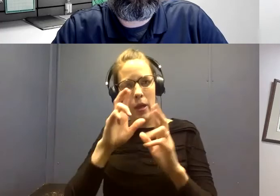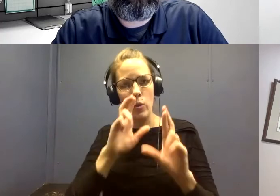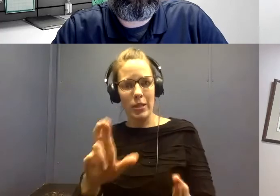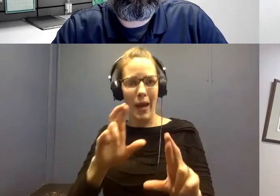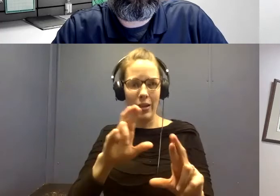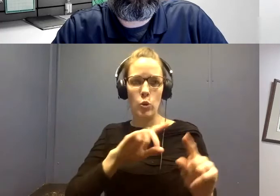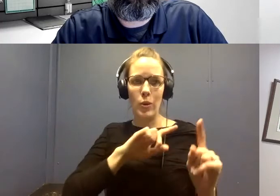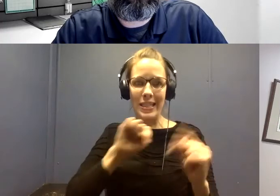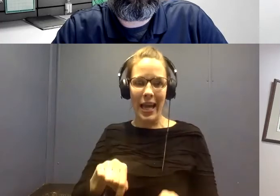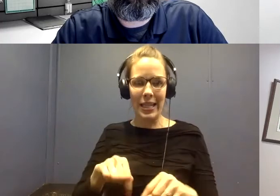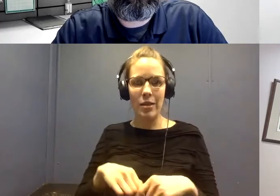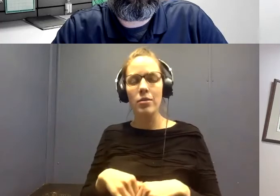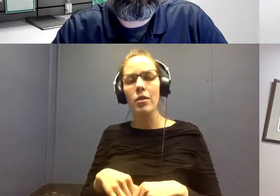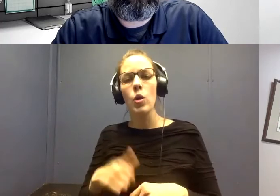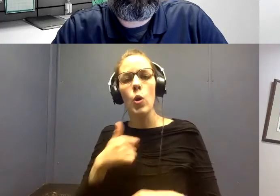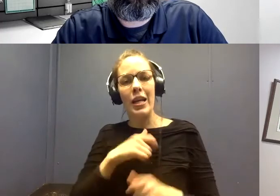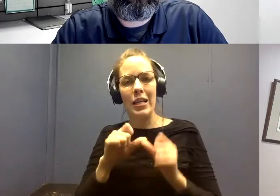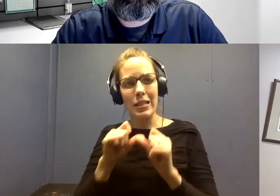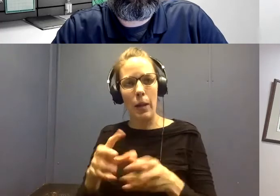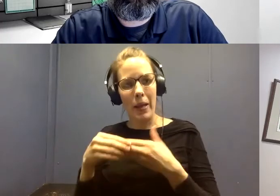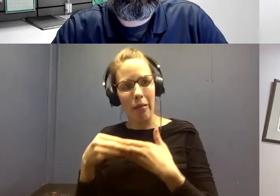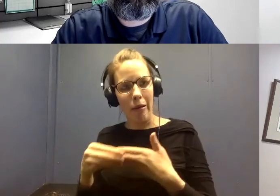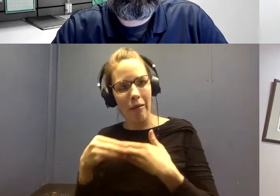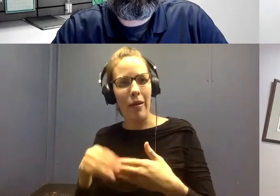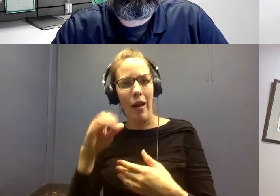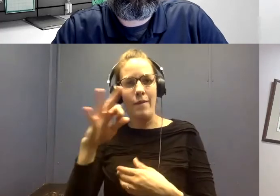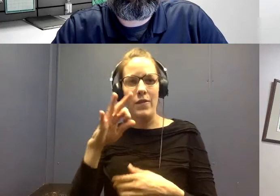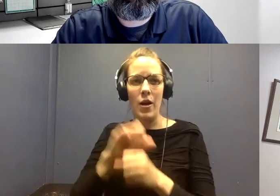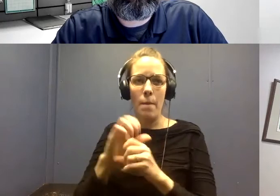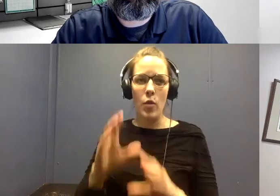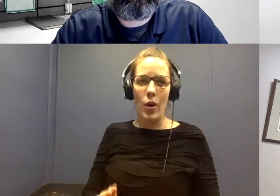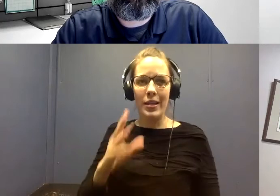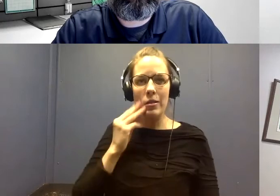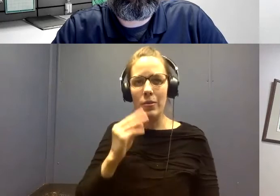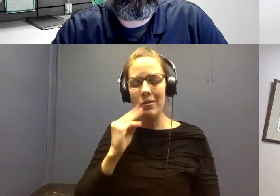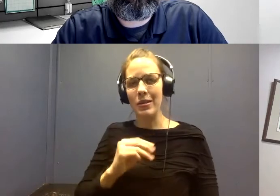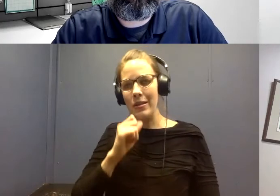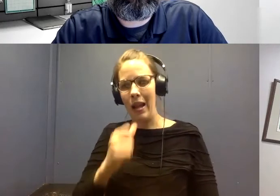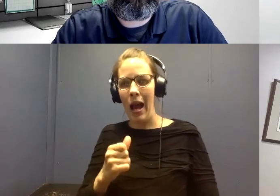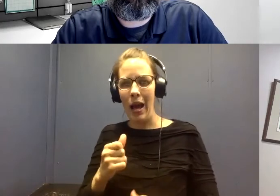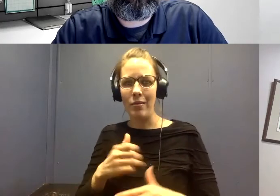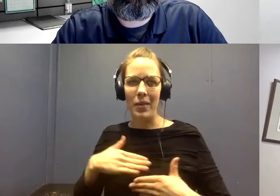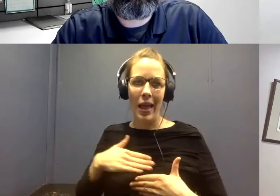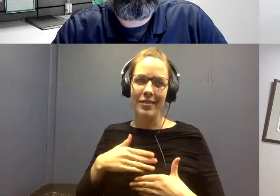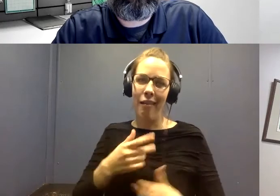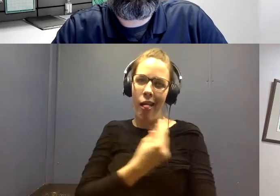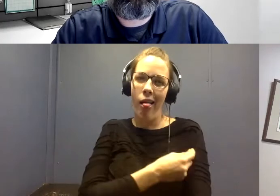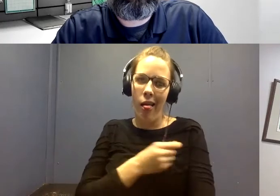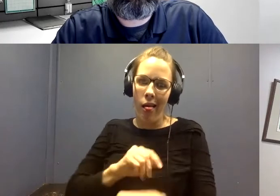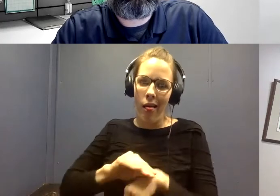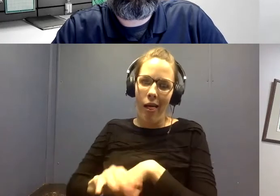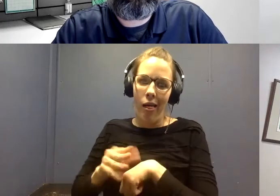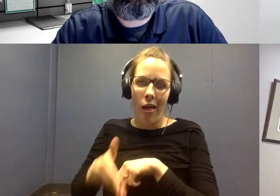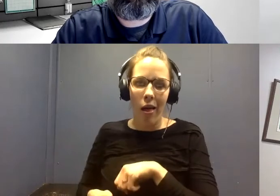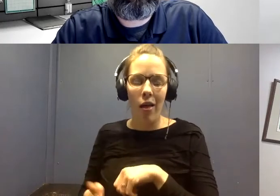attendance, and we've continued to be lenient if an employee should experience an unpleasant side effect after getting a shot.